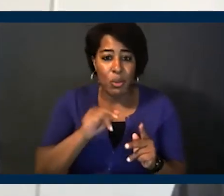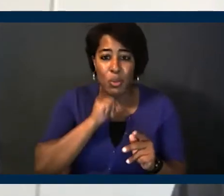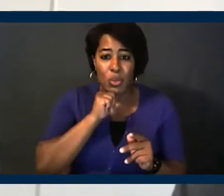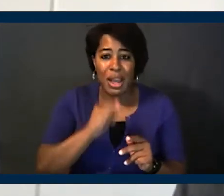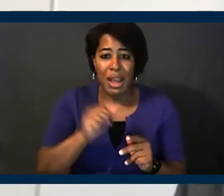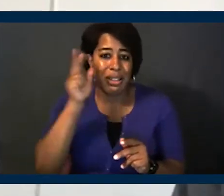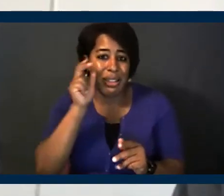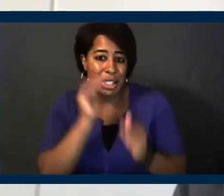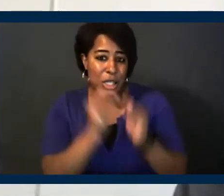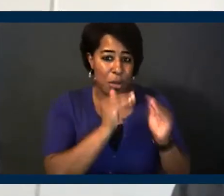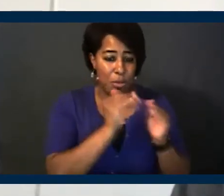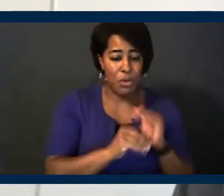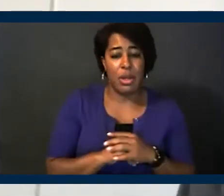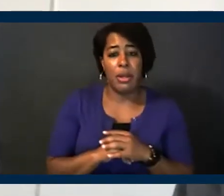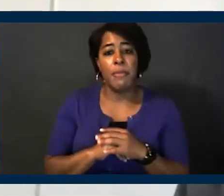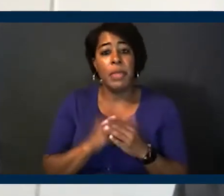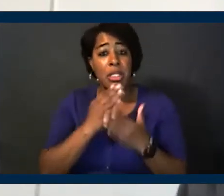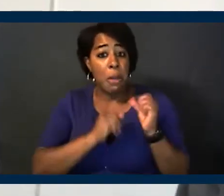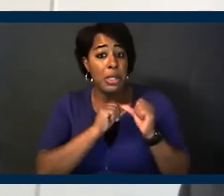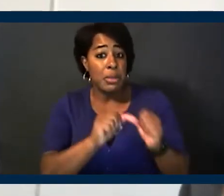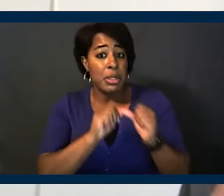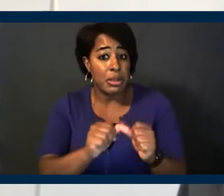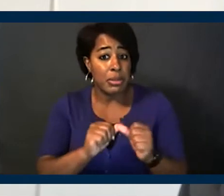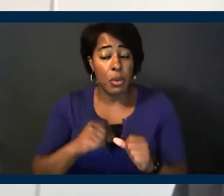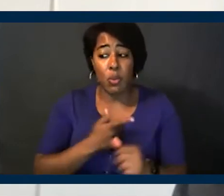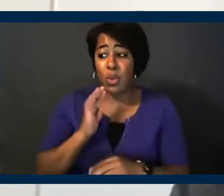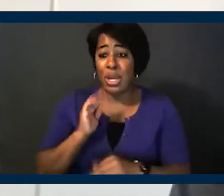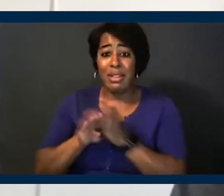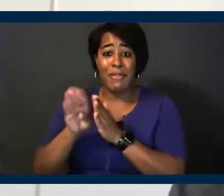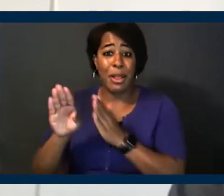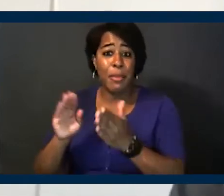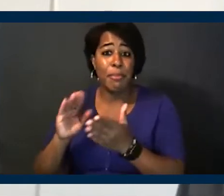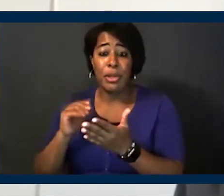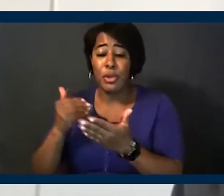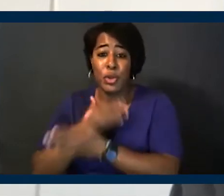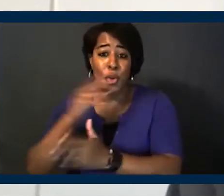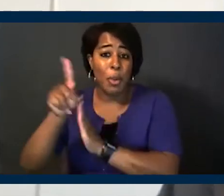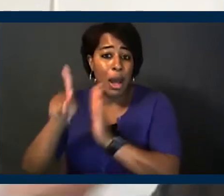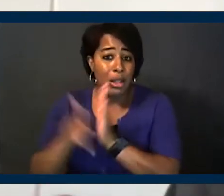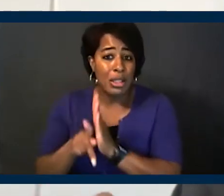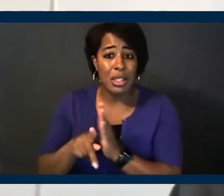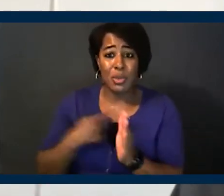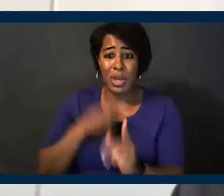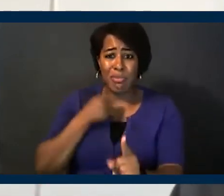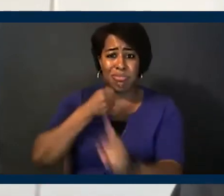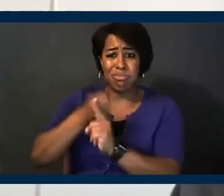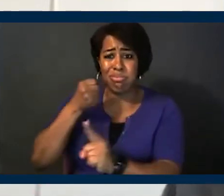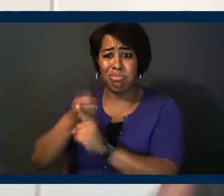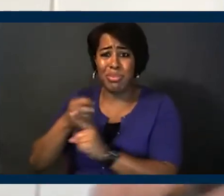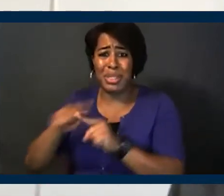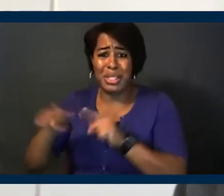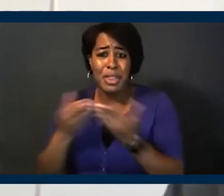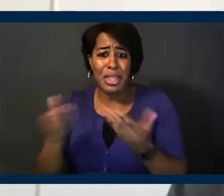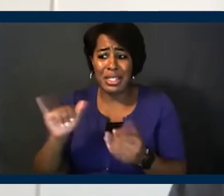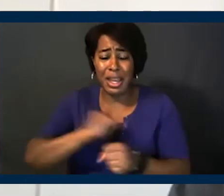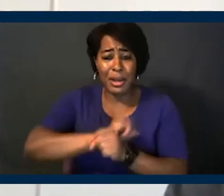we develop new policies, as we get hit with new challenges like a global pandemic, more social inequities rise to the surface, and it's going to take